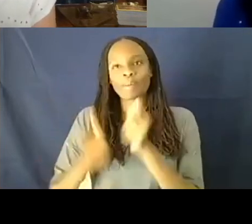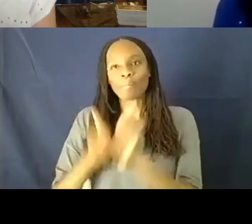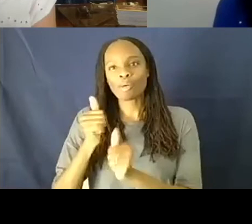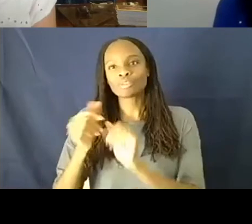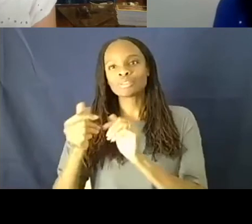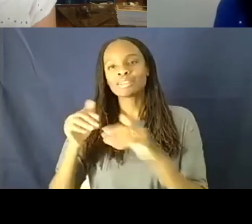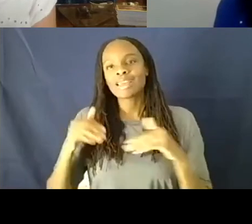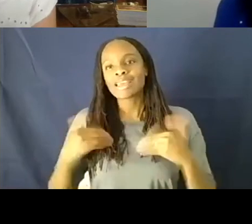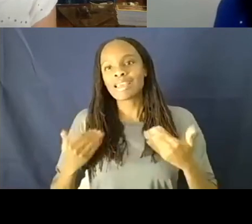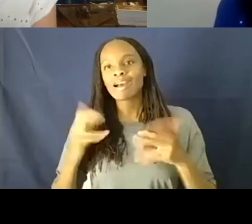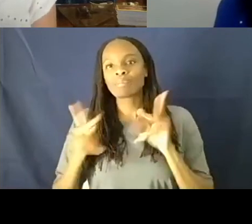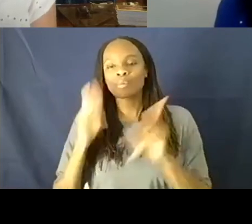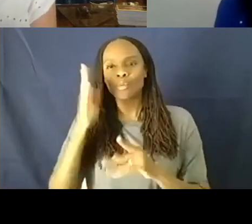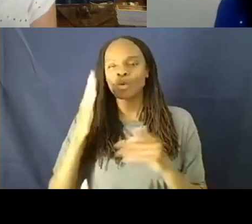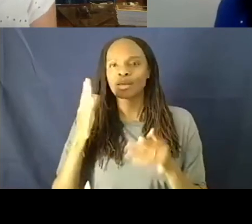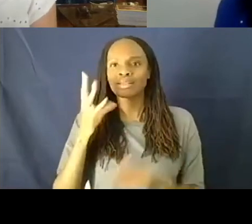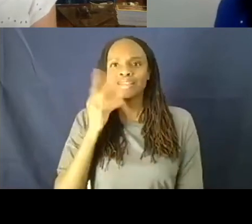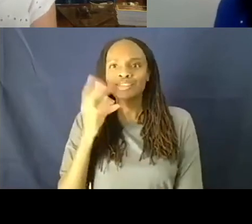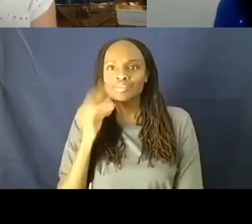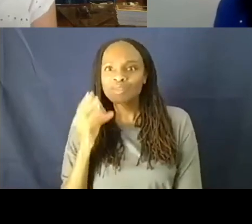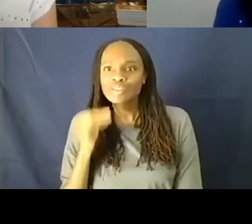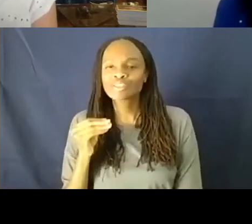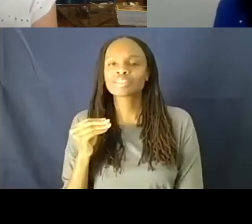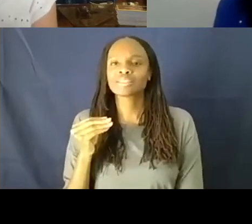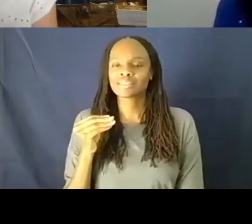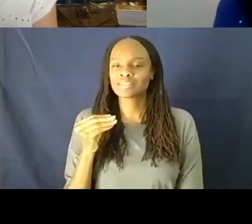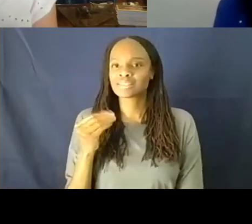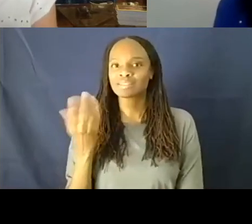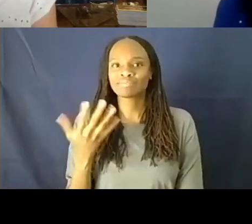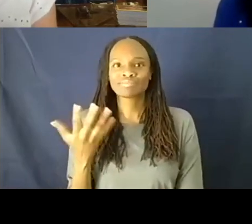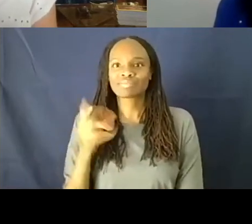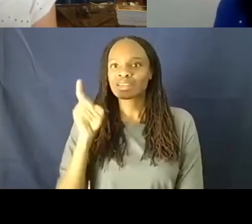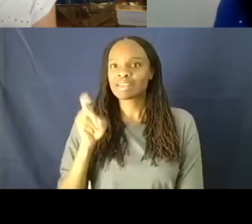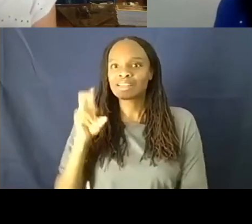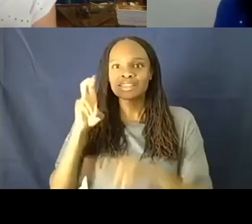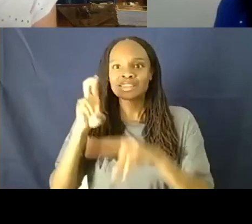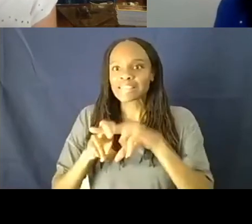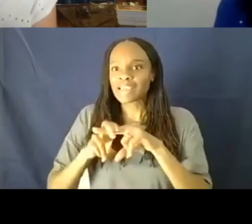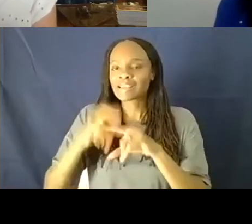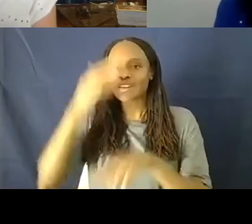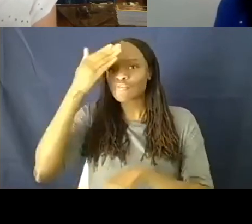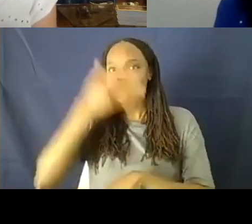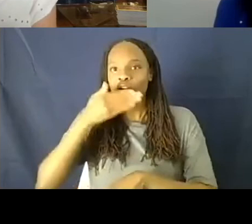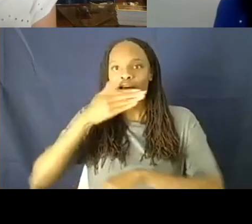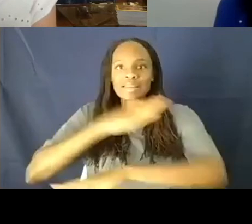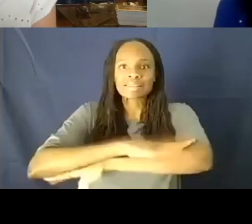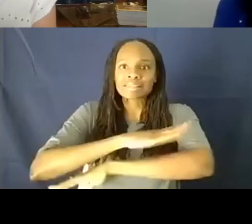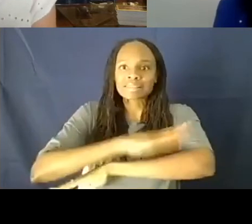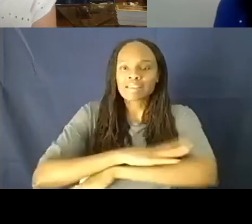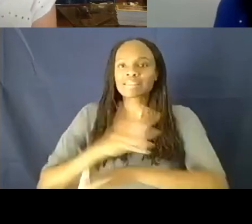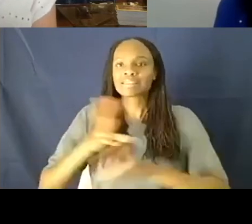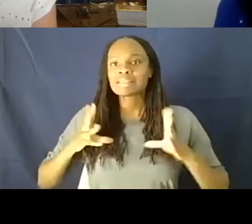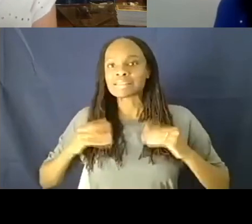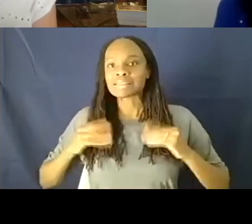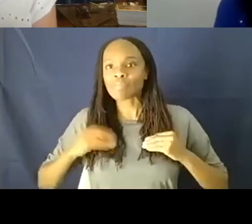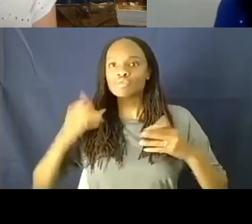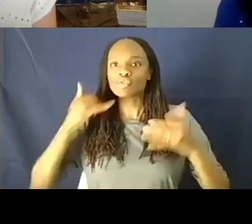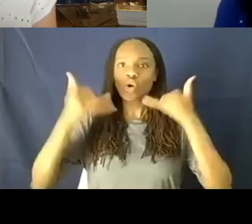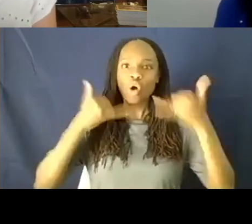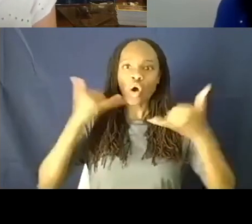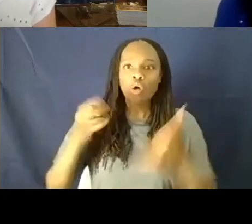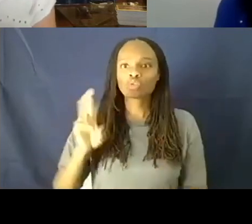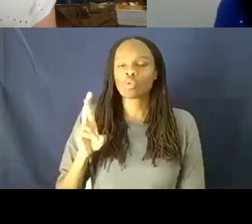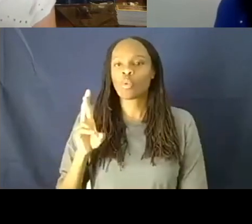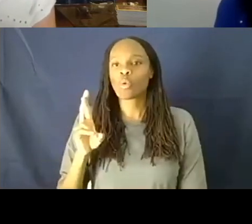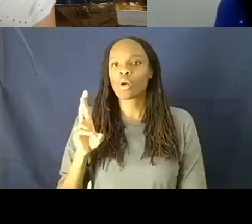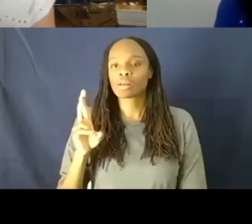had experiences where they have to, sit at a front desk and take calls, or be,